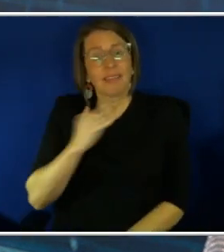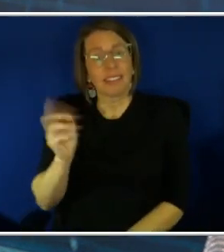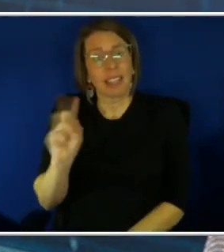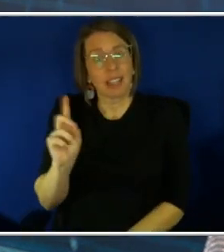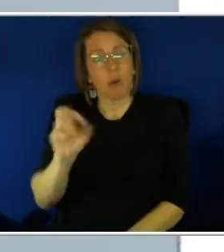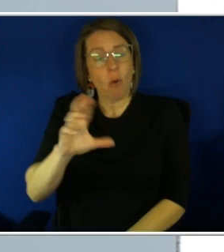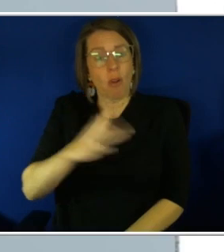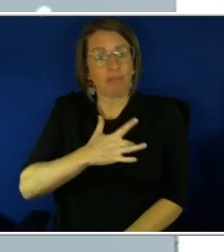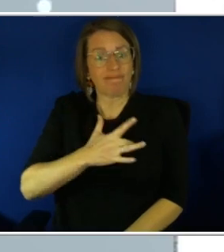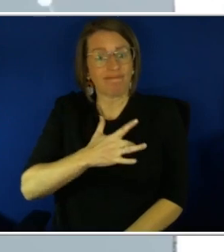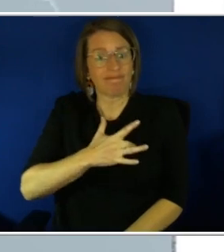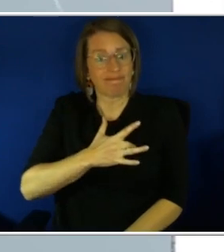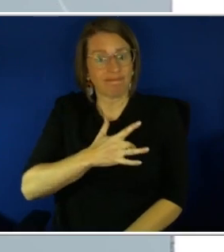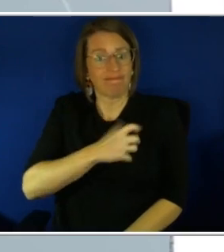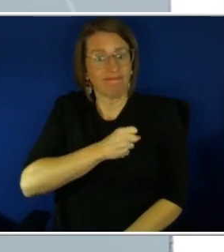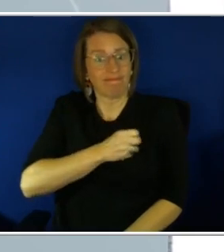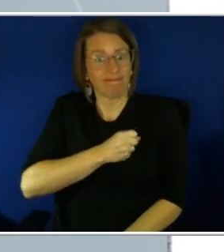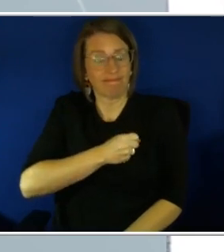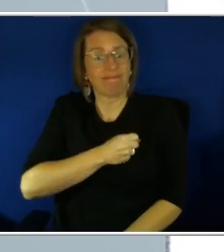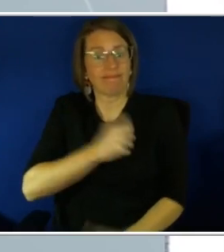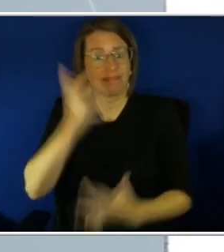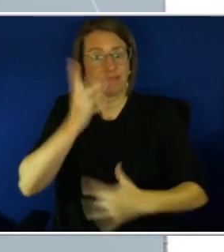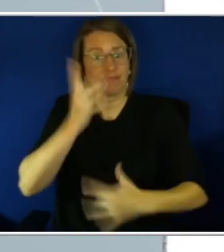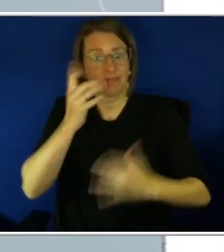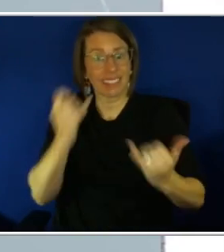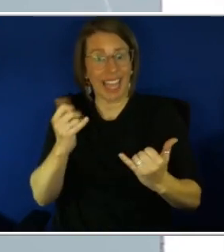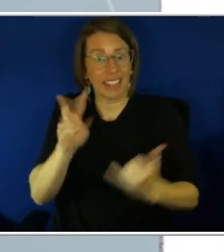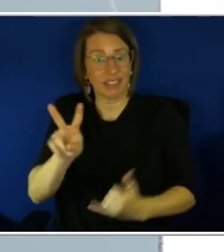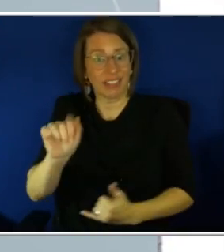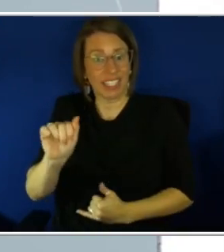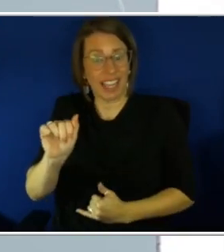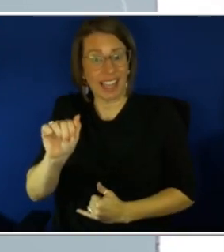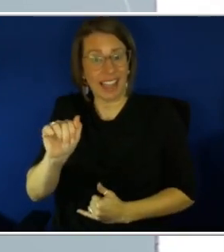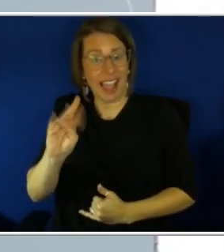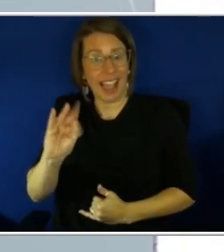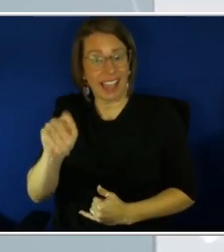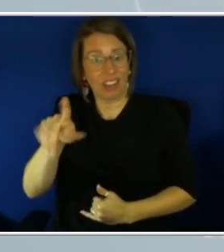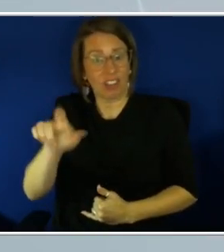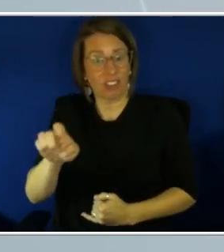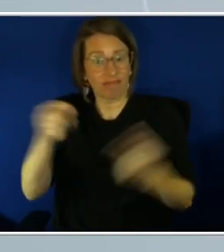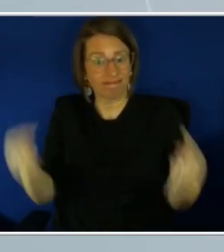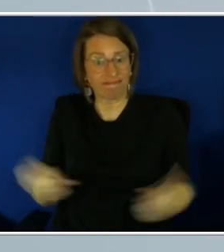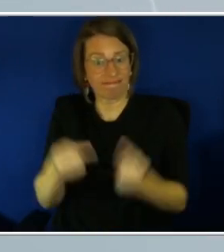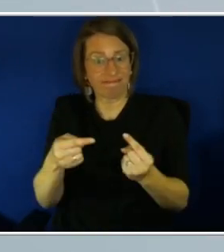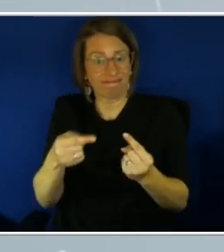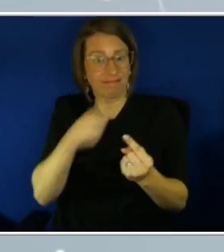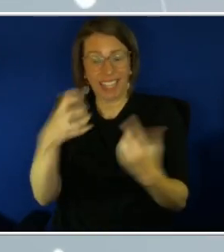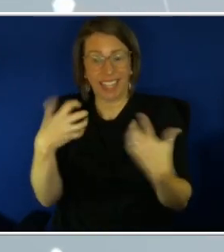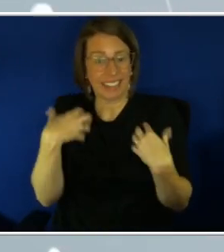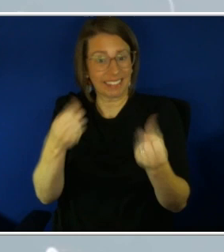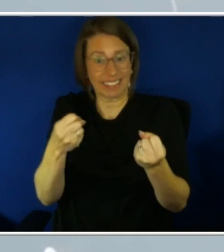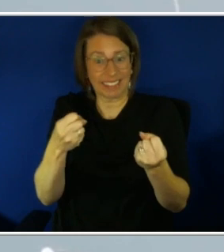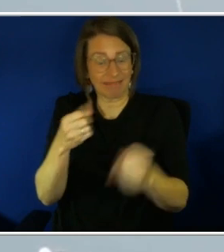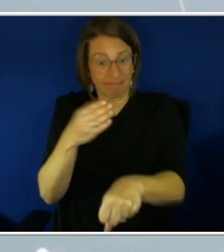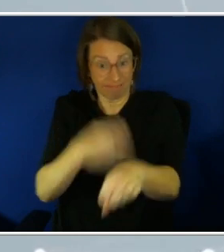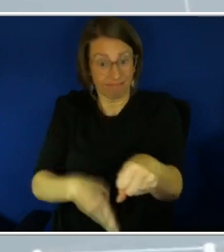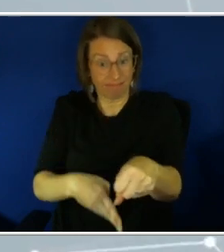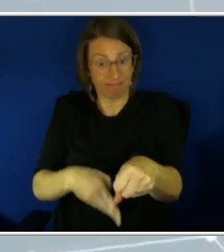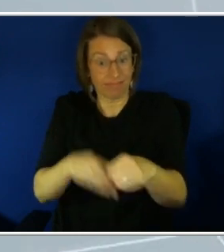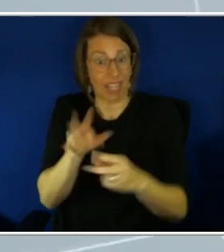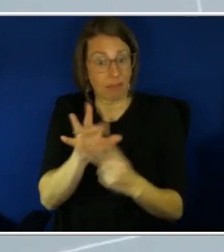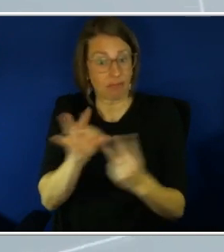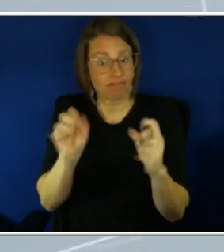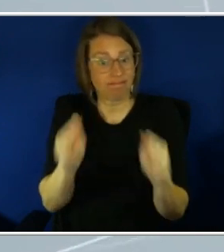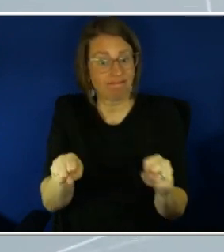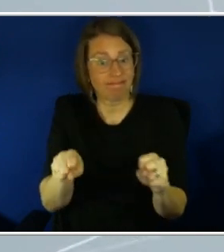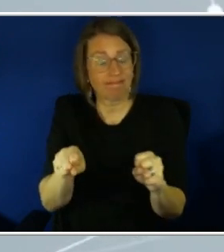disease. But today we're meeting a veteran whose ankle injury simply wasn't healing. Amputation was an option. But doctors at the